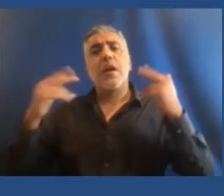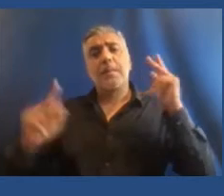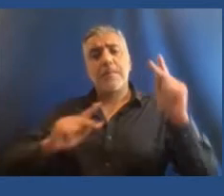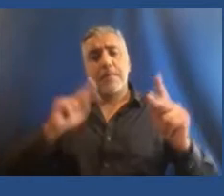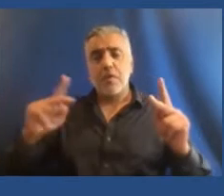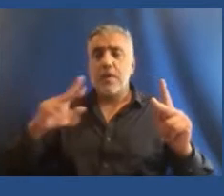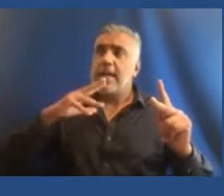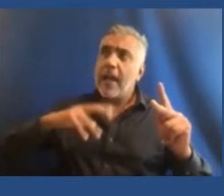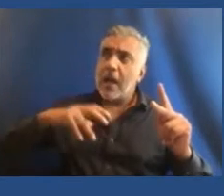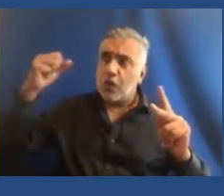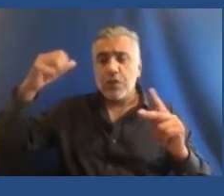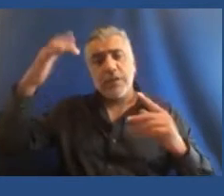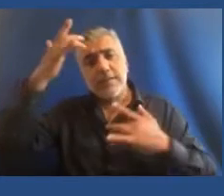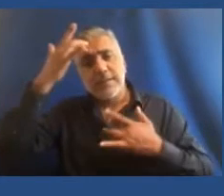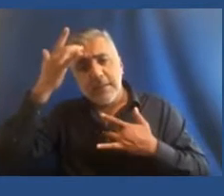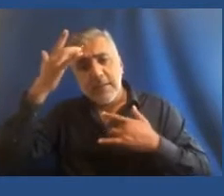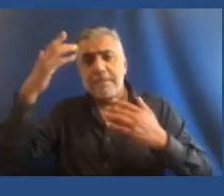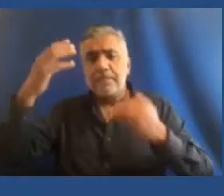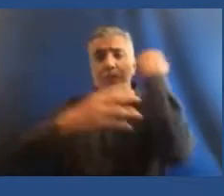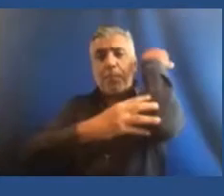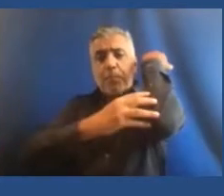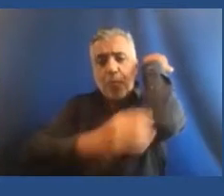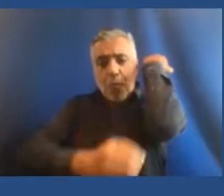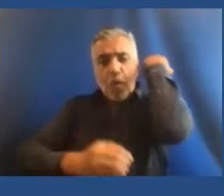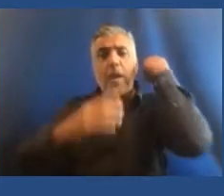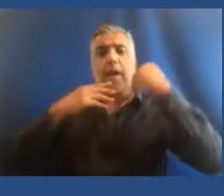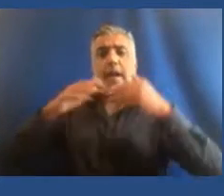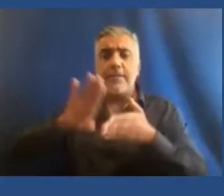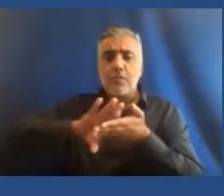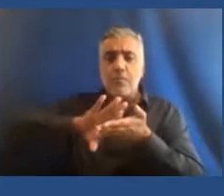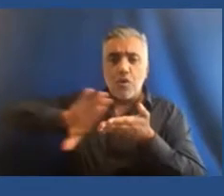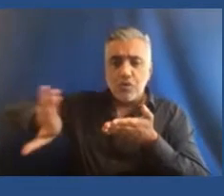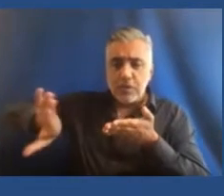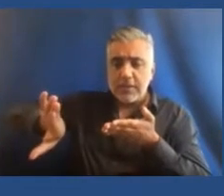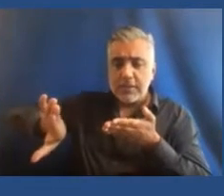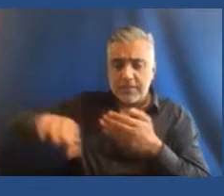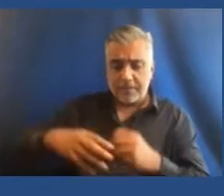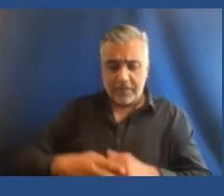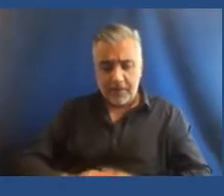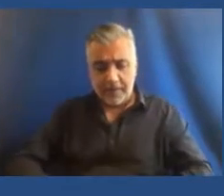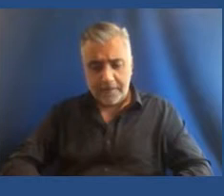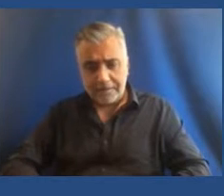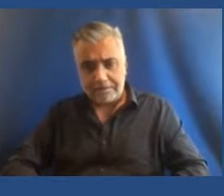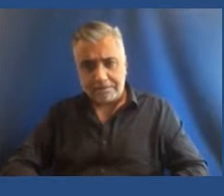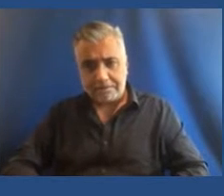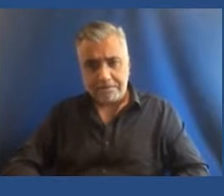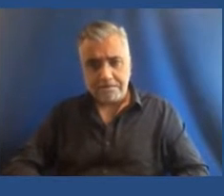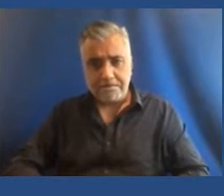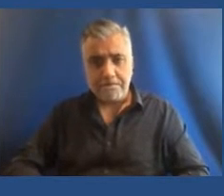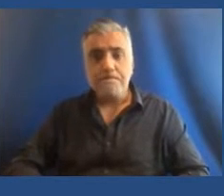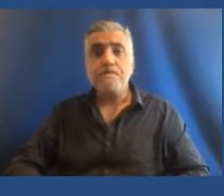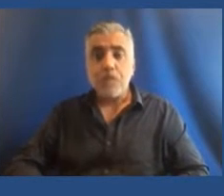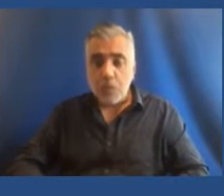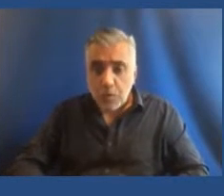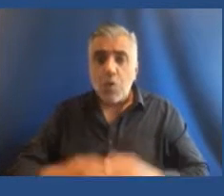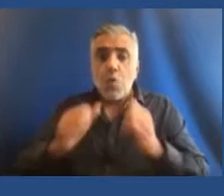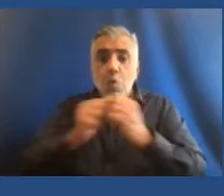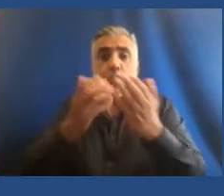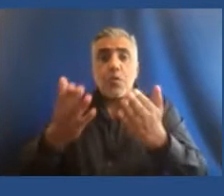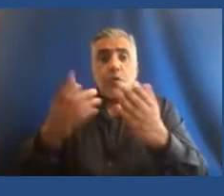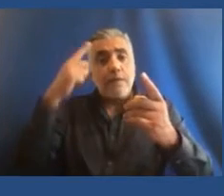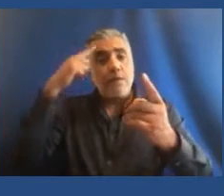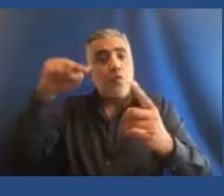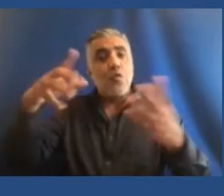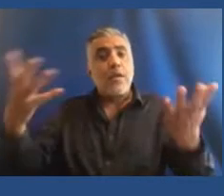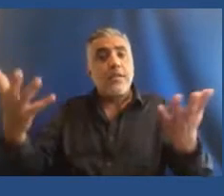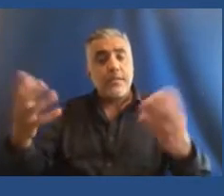you and bless you. From this great city, my blessing goes out to everyone, in particular to children